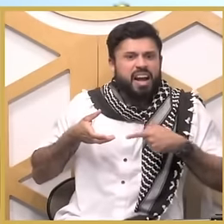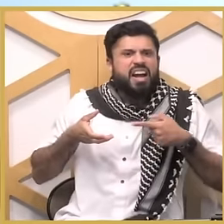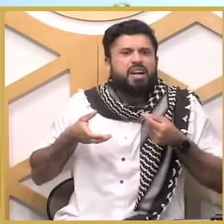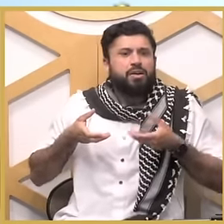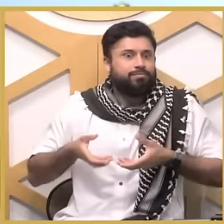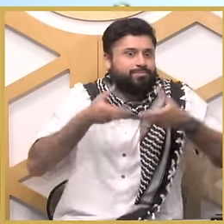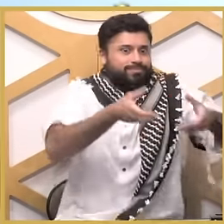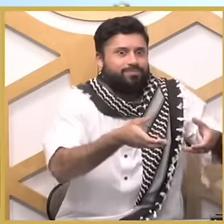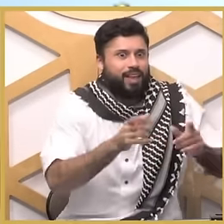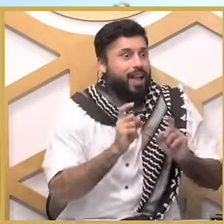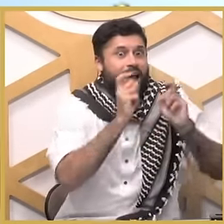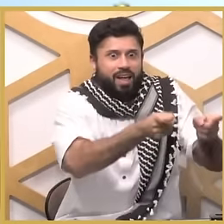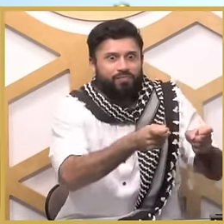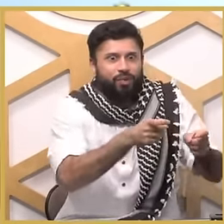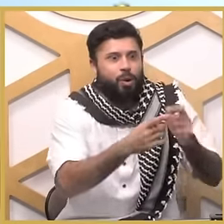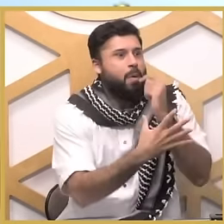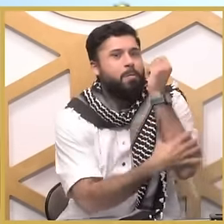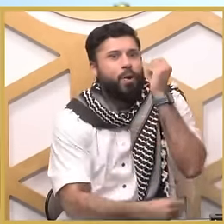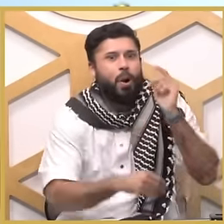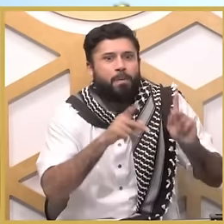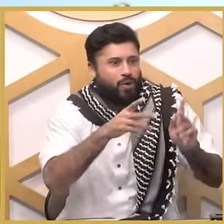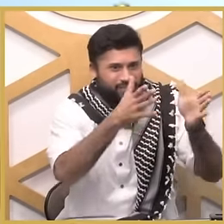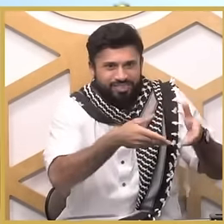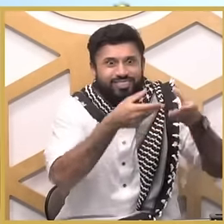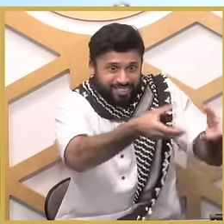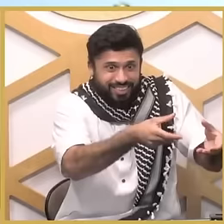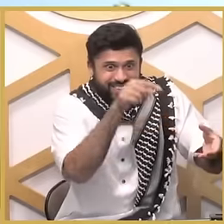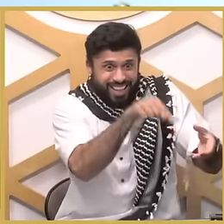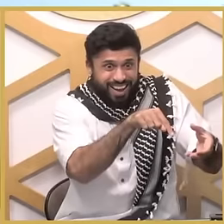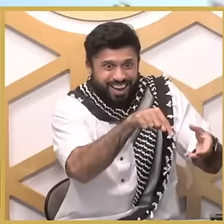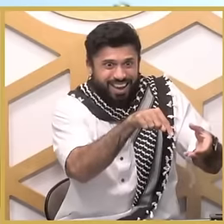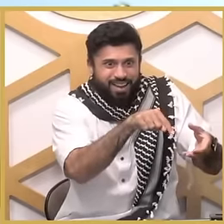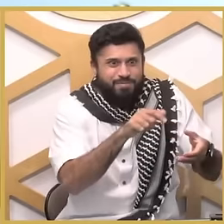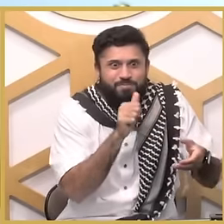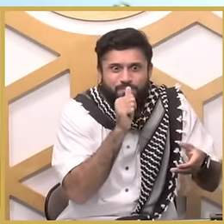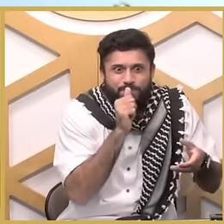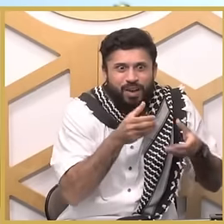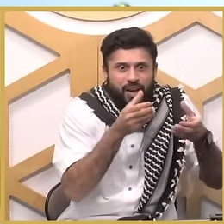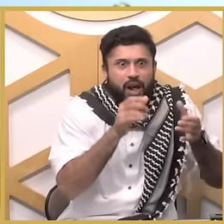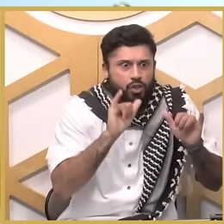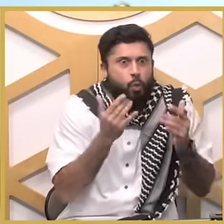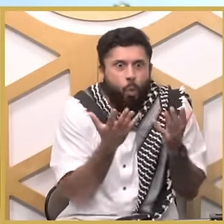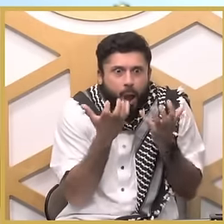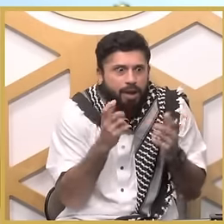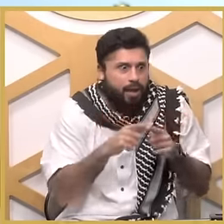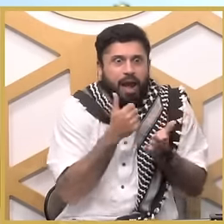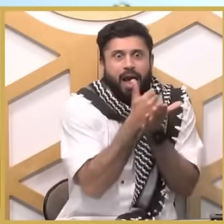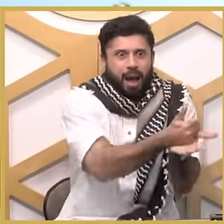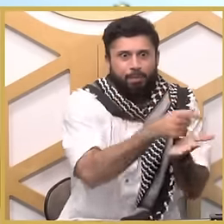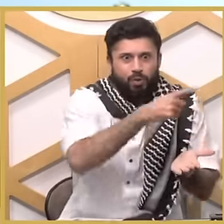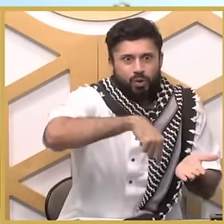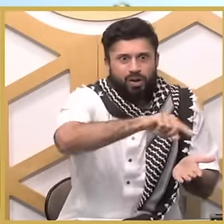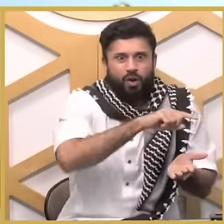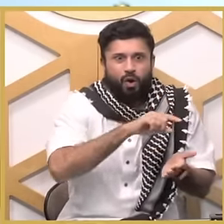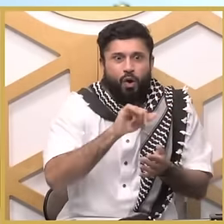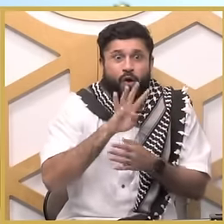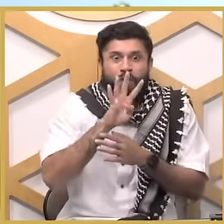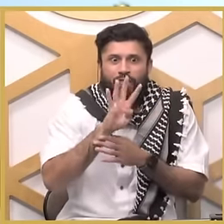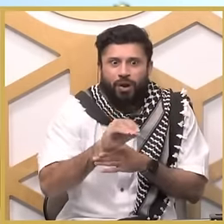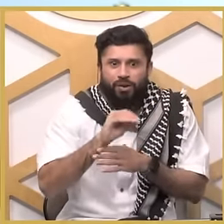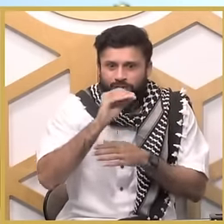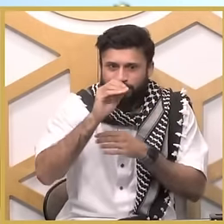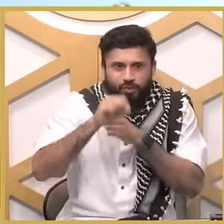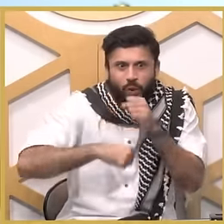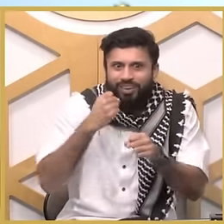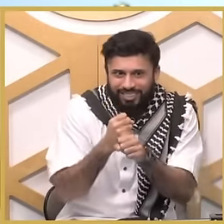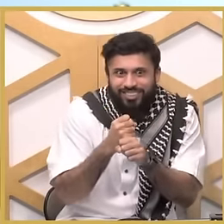Allah subhanahu wa ta'ala. You spared someone, you helped someone out, you forgave someone for the sake of Allah subhanahu wa ta'ala. You could have taken revenge on someone and he said, you know what,